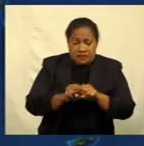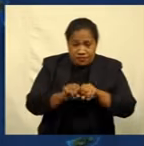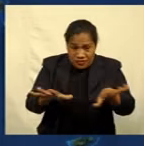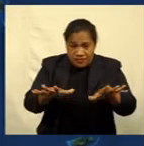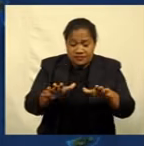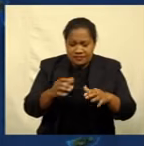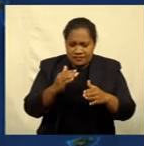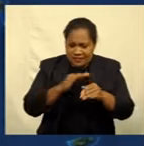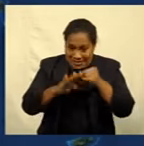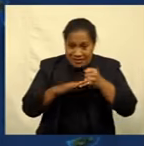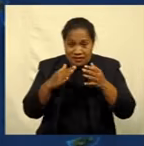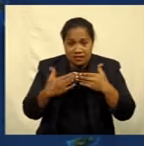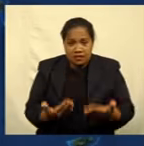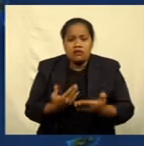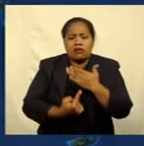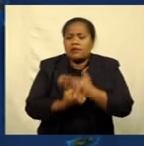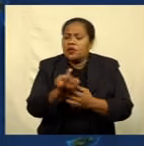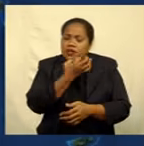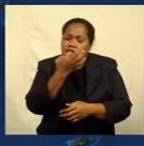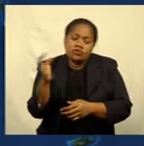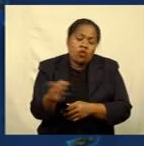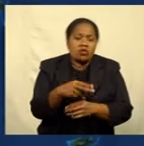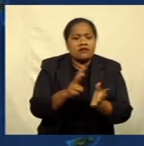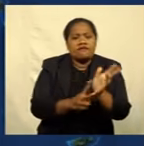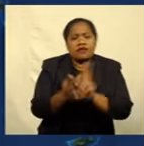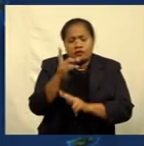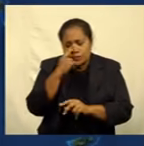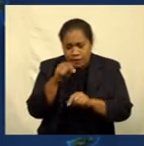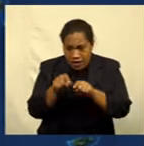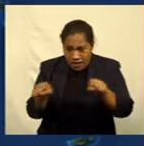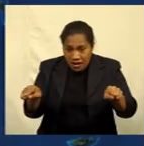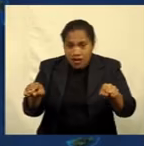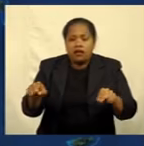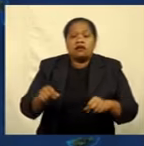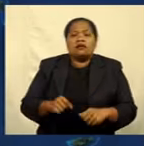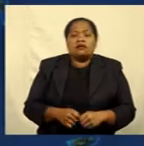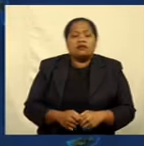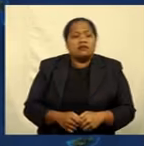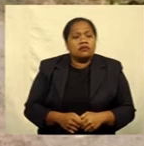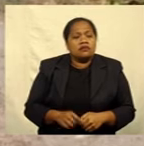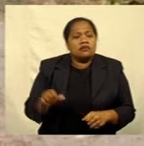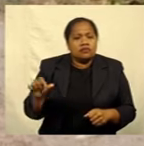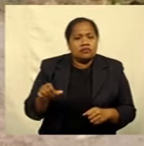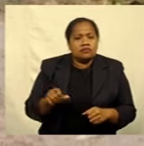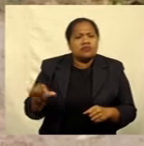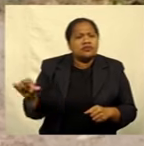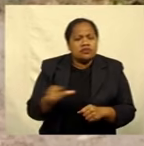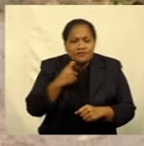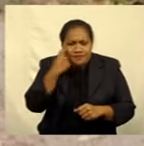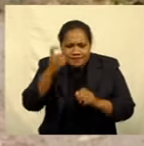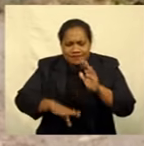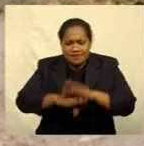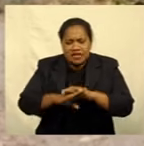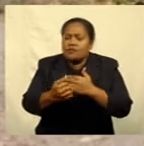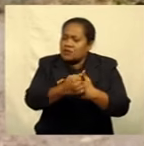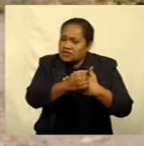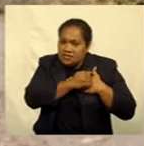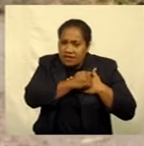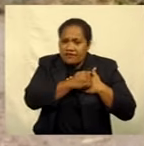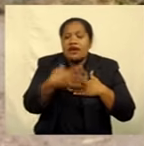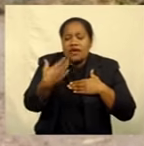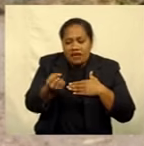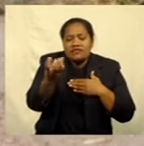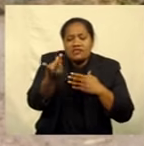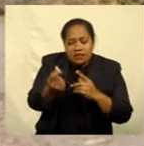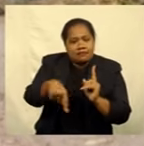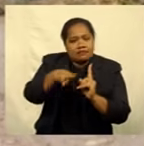now, is requesting all the villages in the province to remain vigilant and keep safe, as there are some positive cases